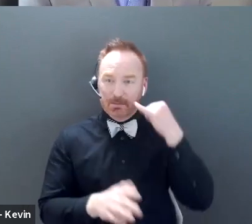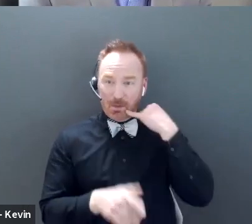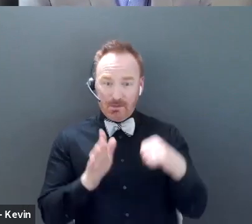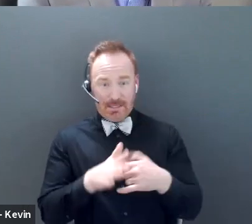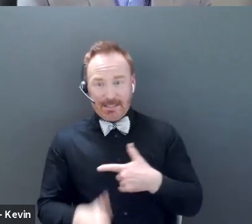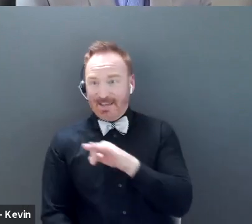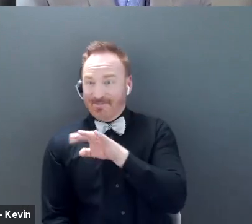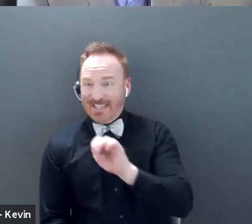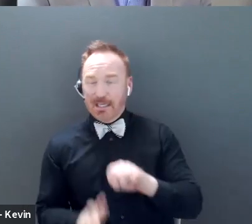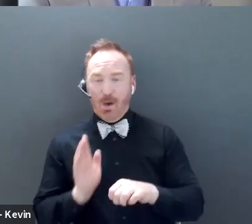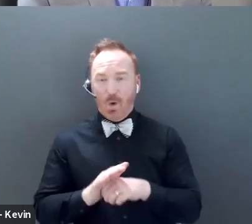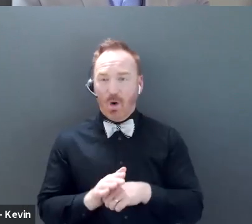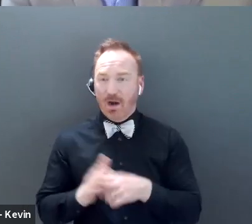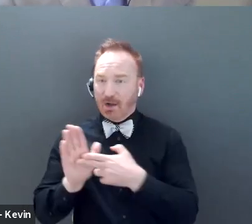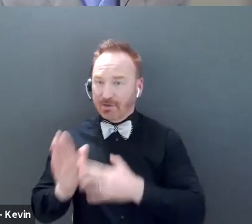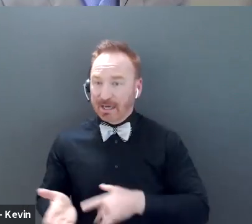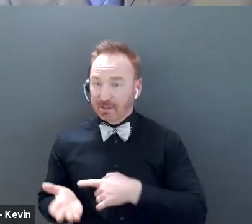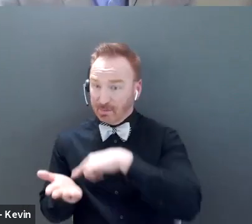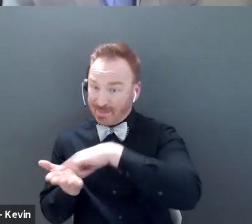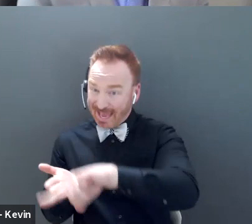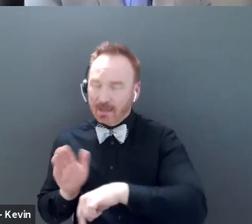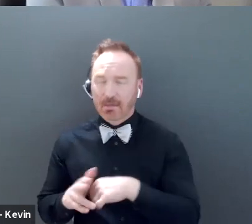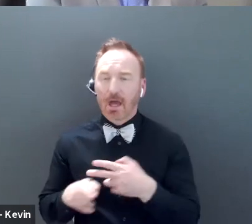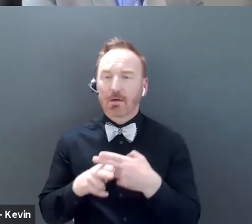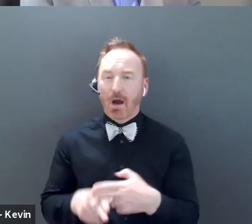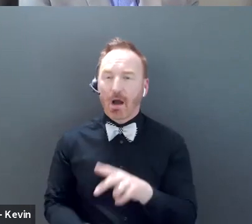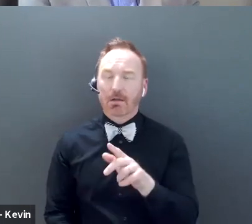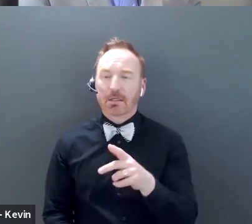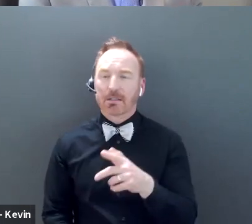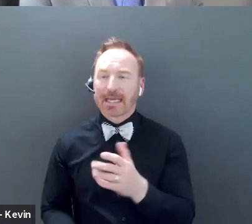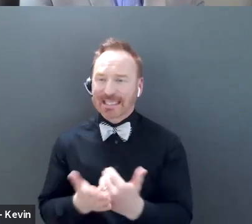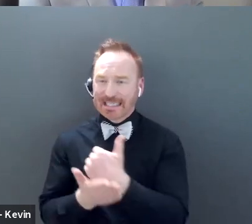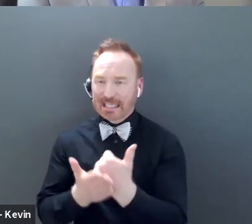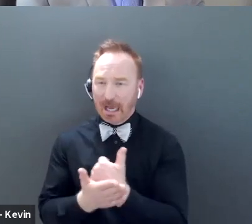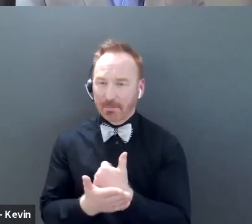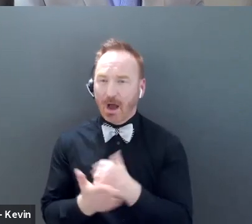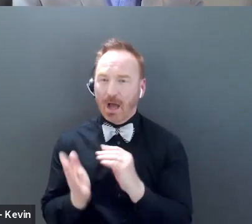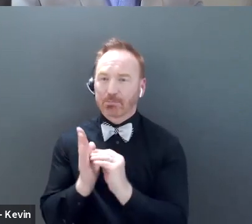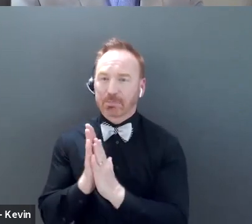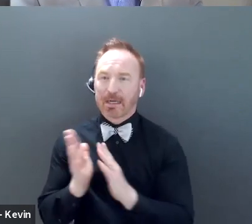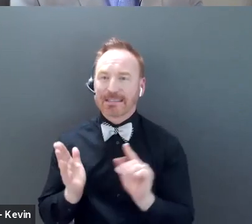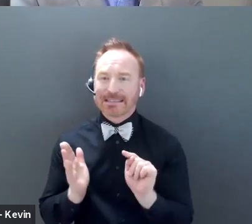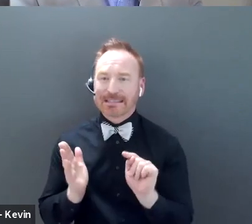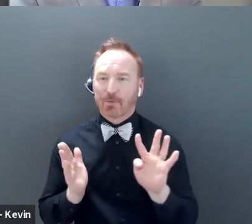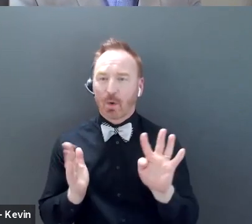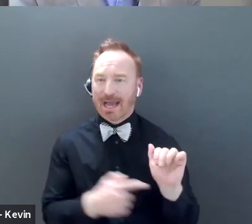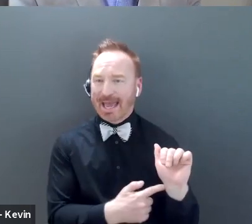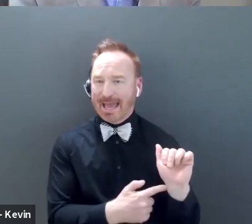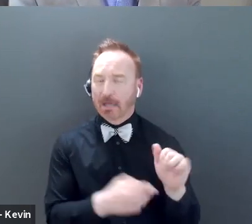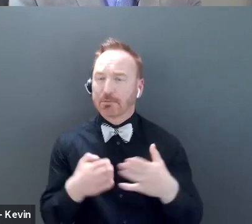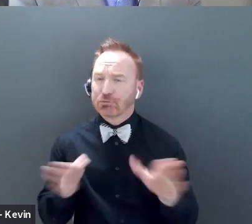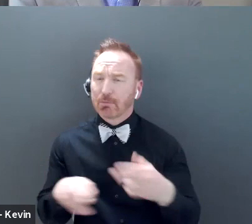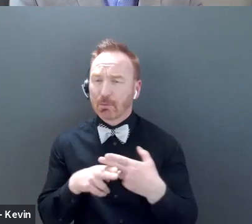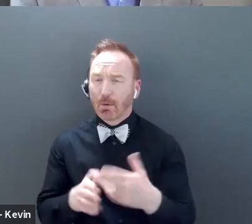to a contractor on T4A, that will be income. There are very few exceptions to that rule, but generally speaking, yes, it will be income.